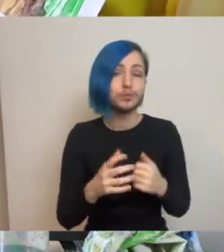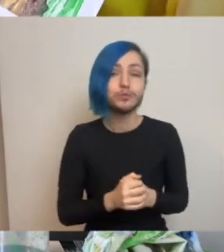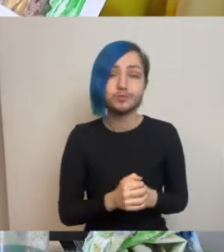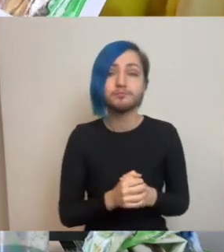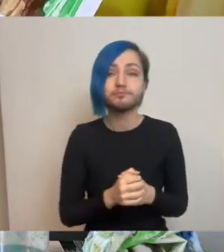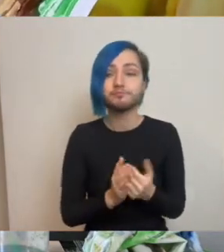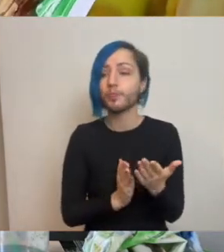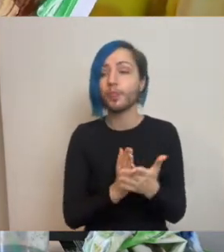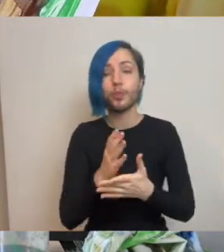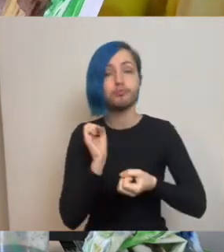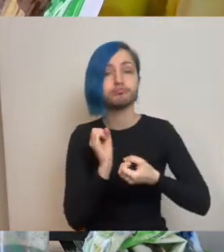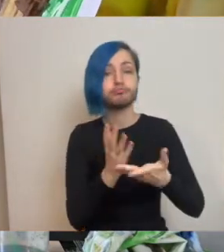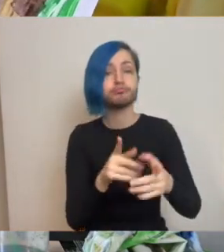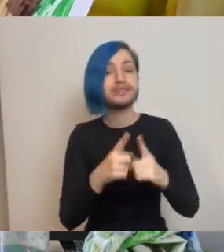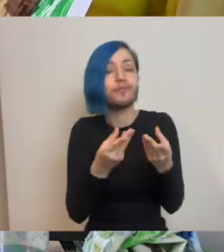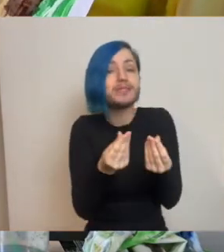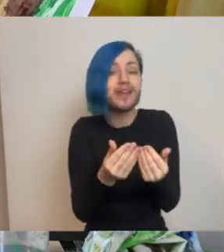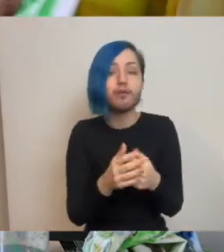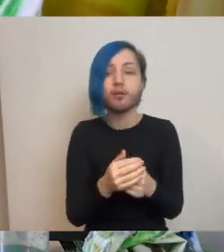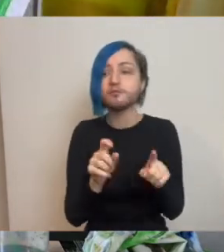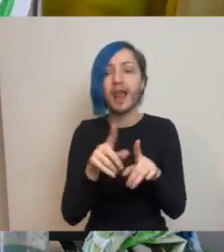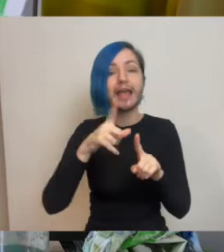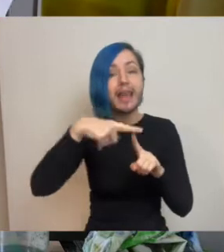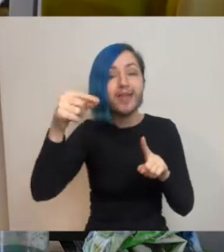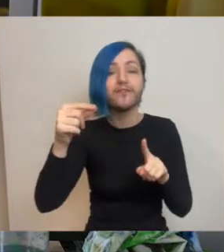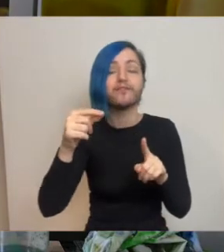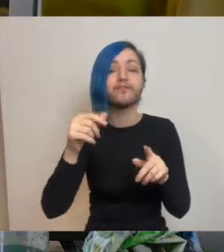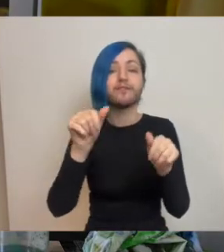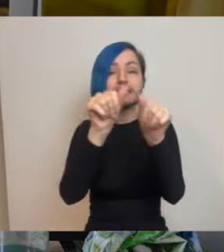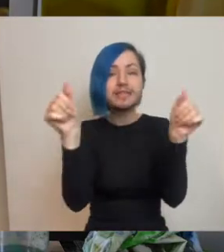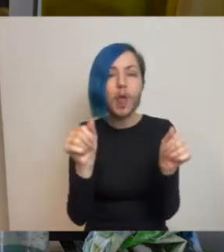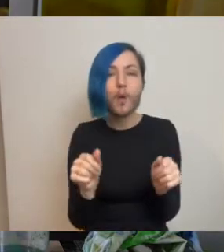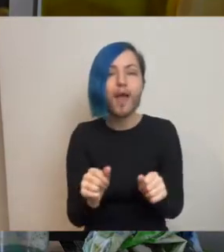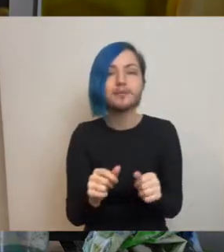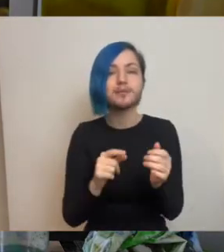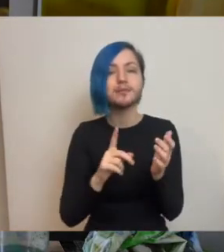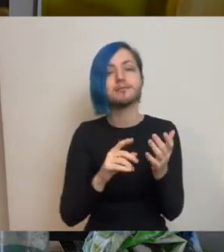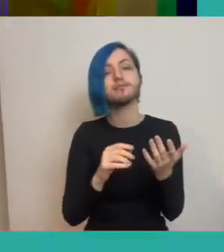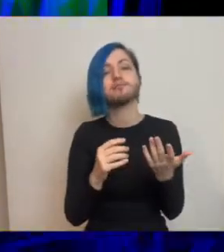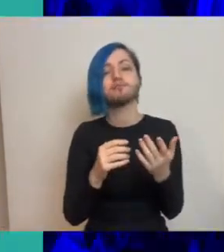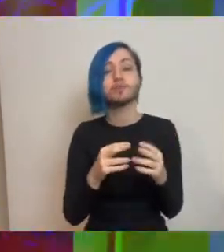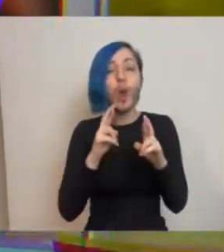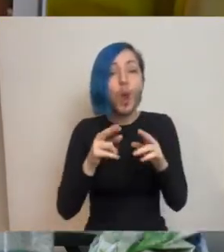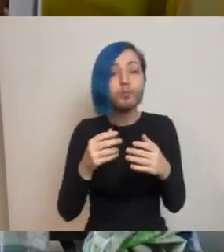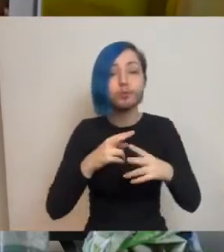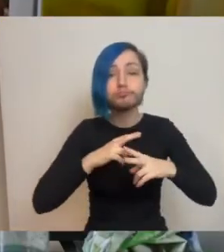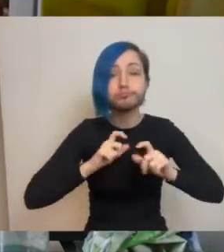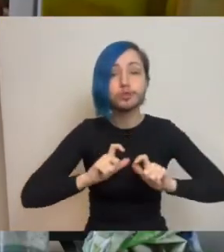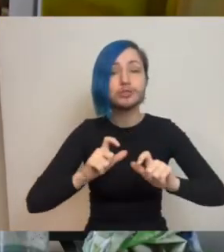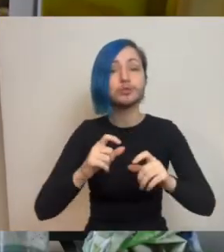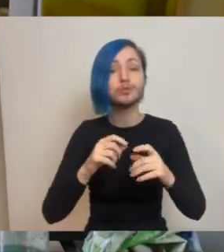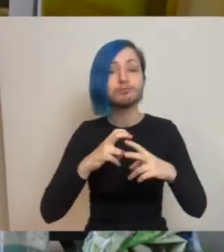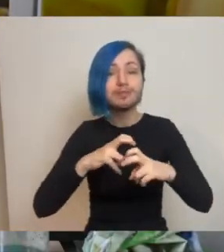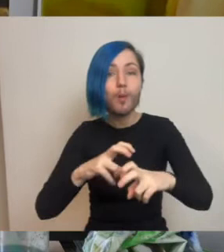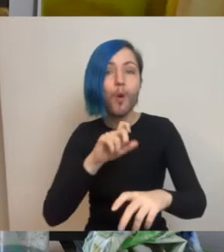know, by introducing different materials, leaves, silhouettes, and other things. So I hope that you'll continue to explore it more. So my name is